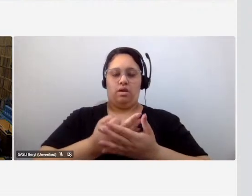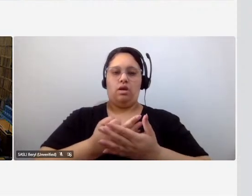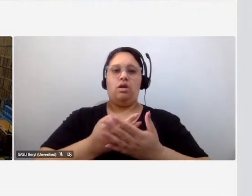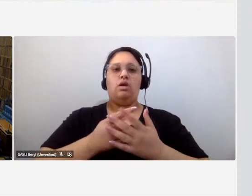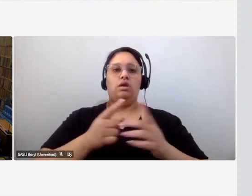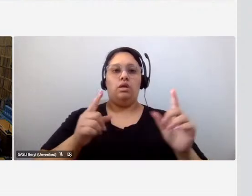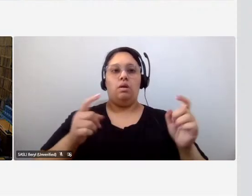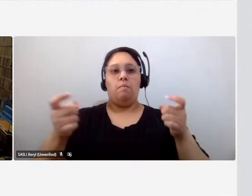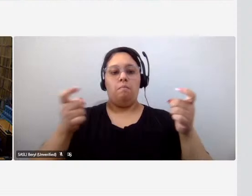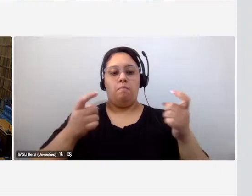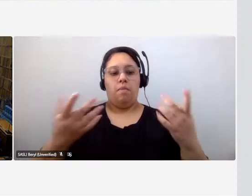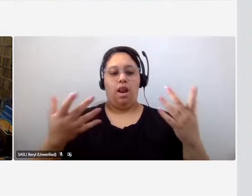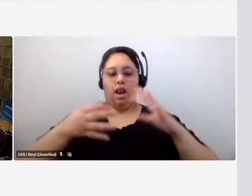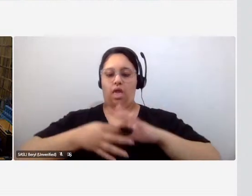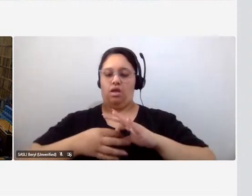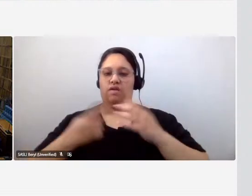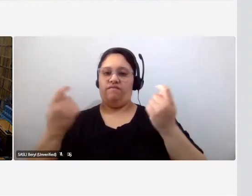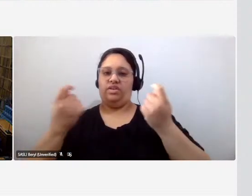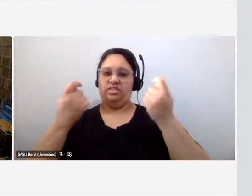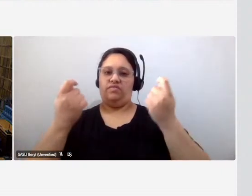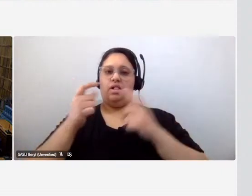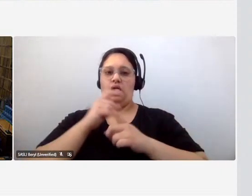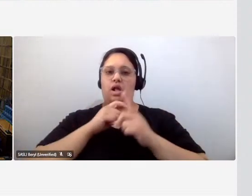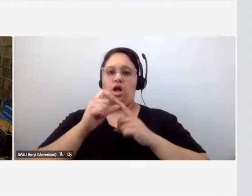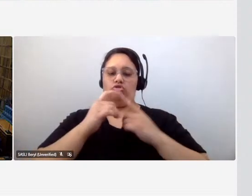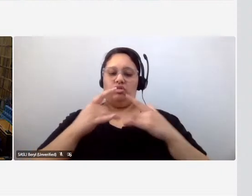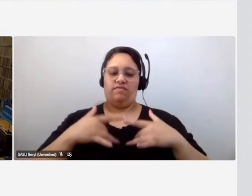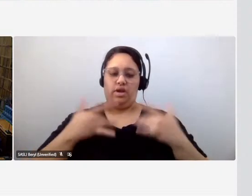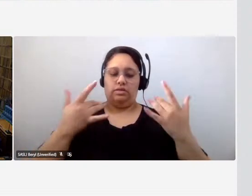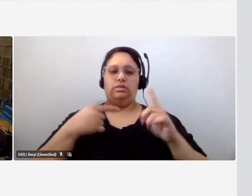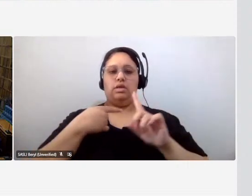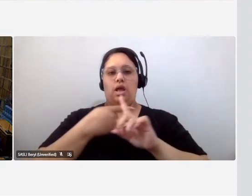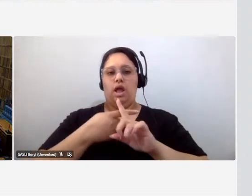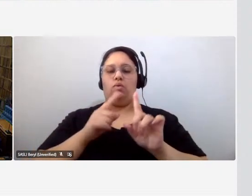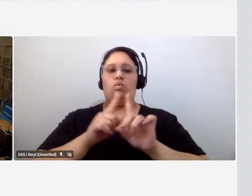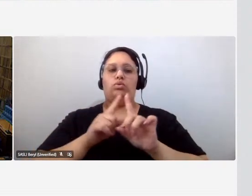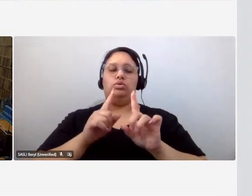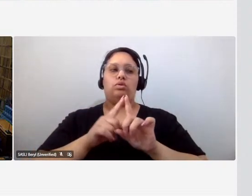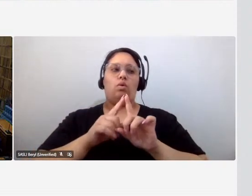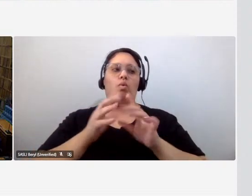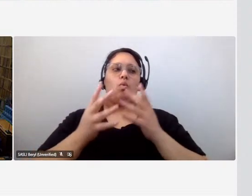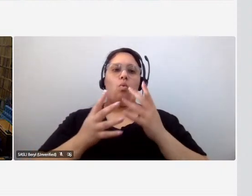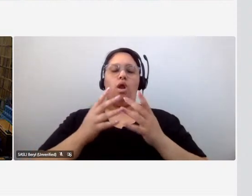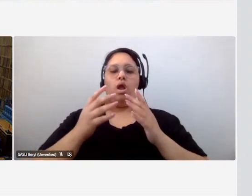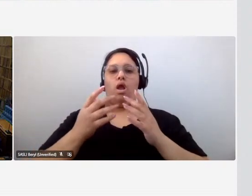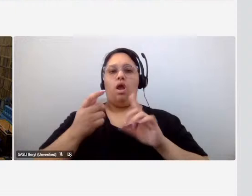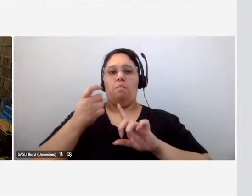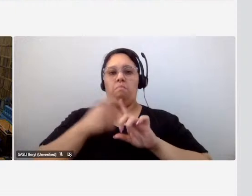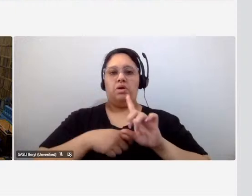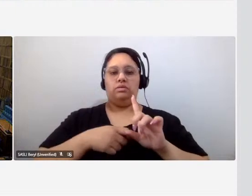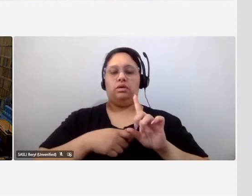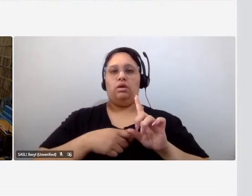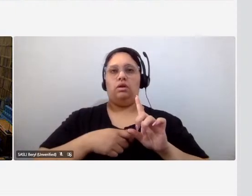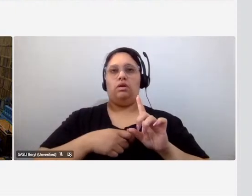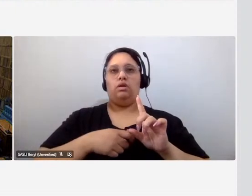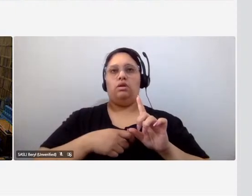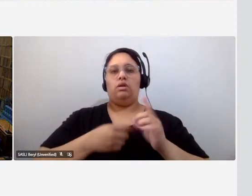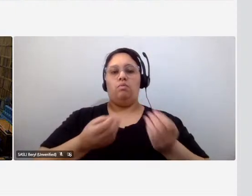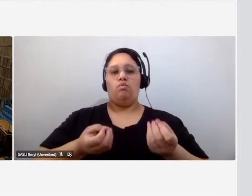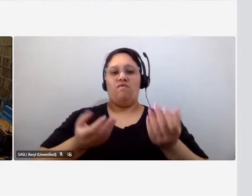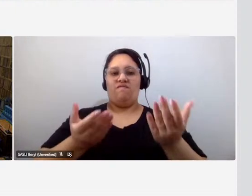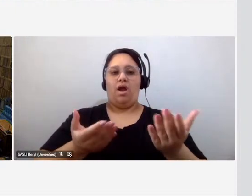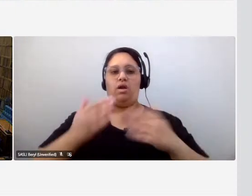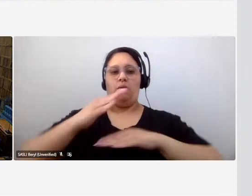which is mainly linked to festivals, cultural events, and where the artists are provided